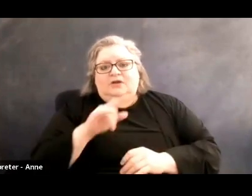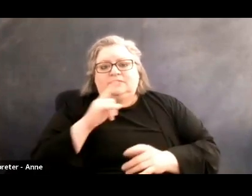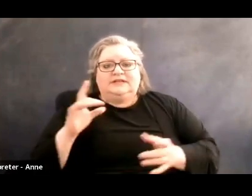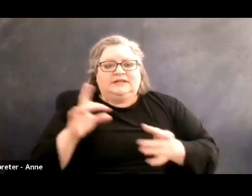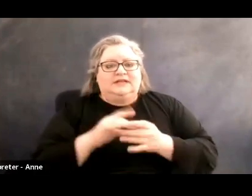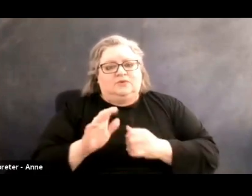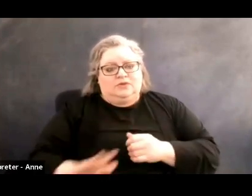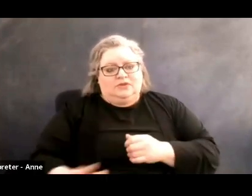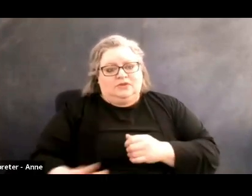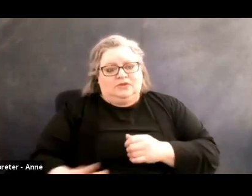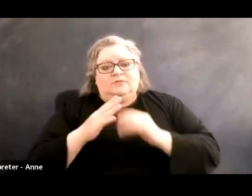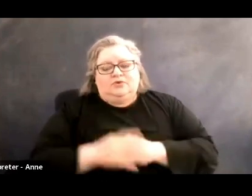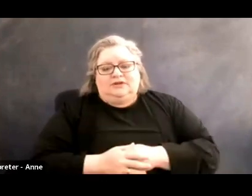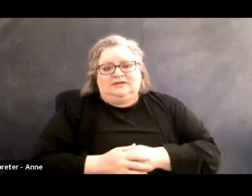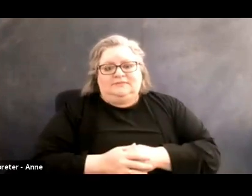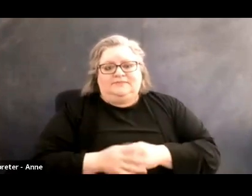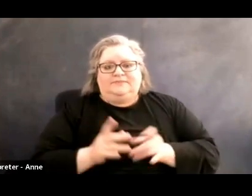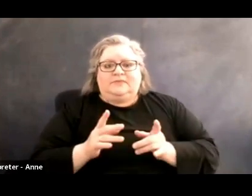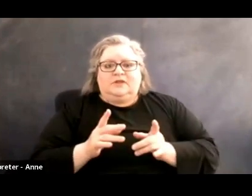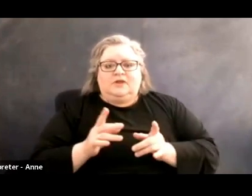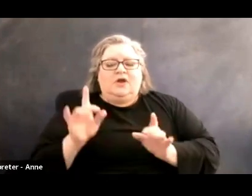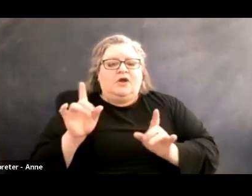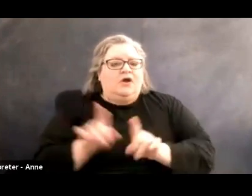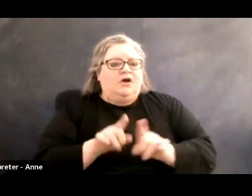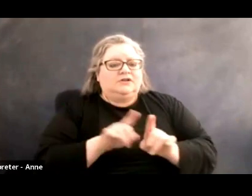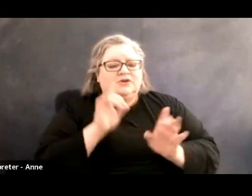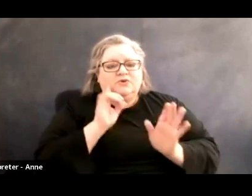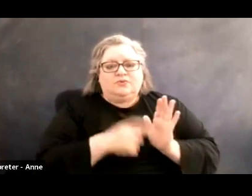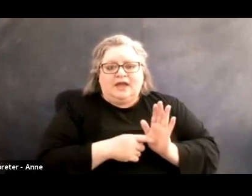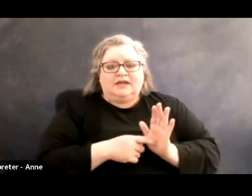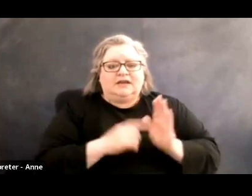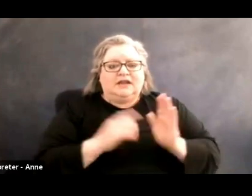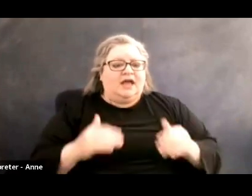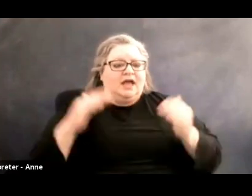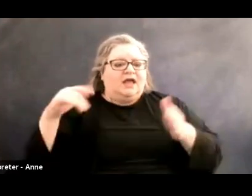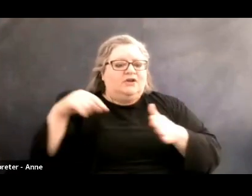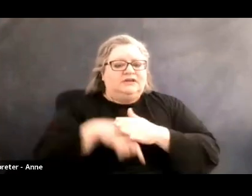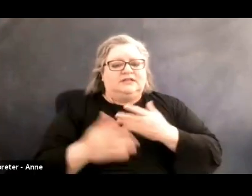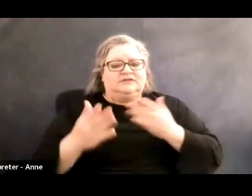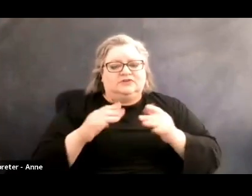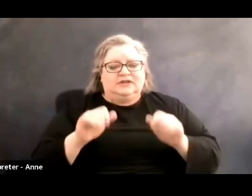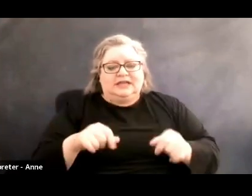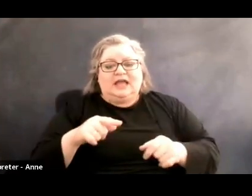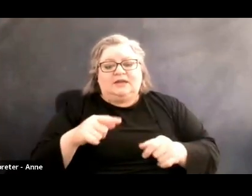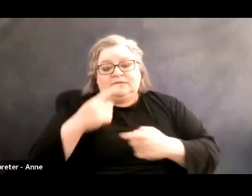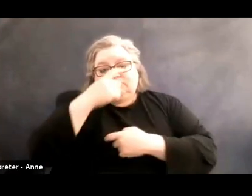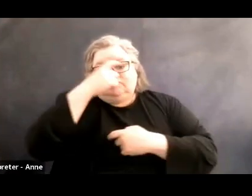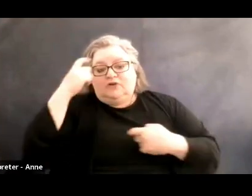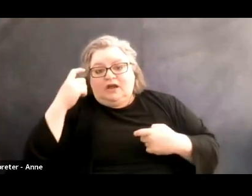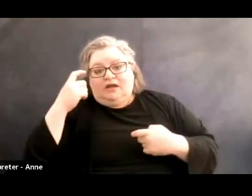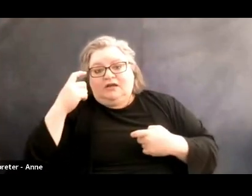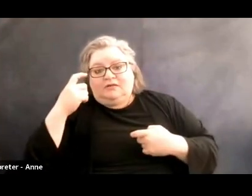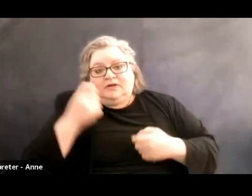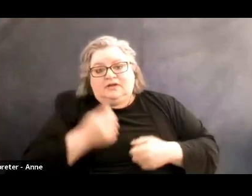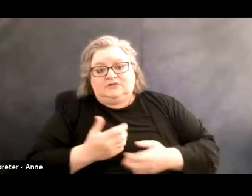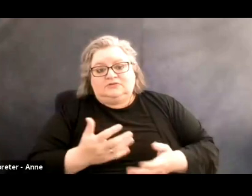community. And then also recognizing, higher intensive service can be trauma